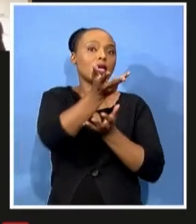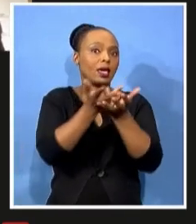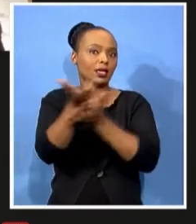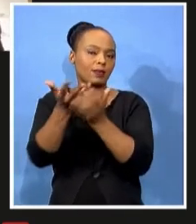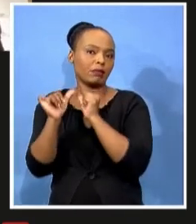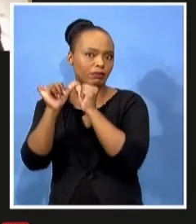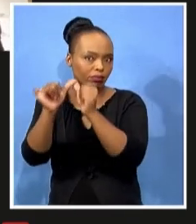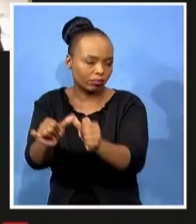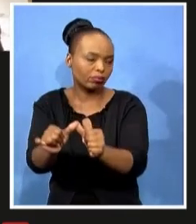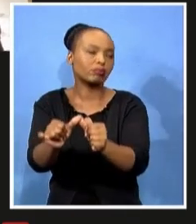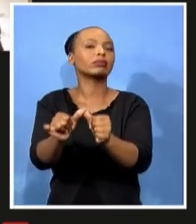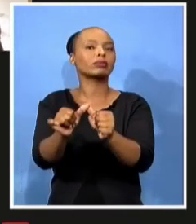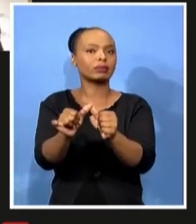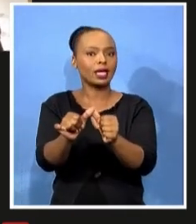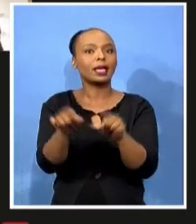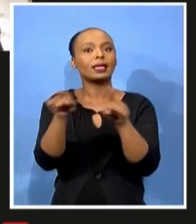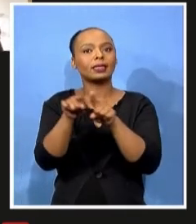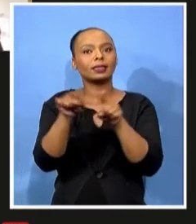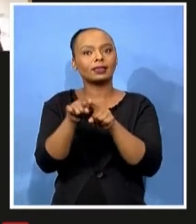that's talking about